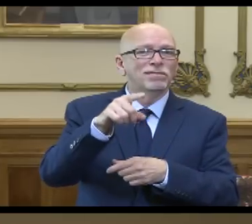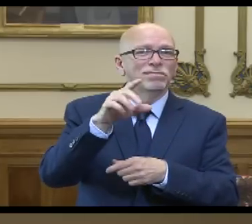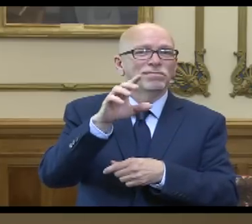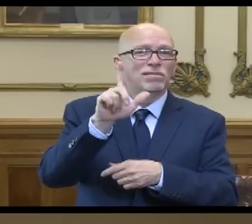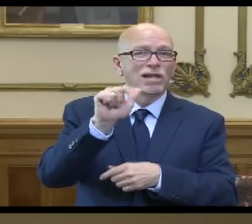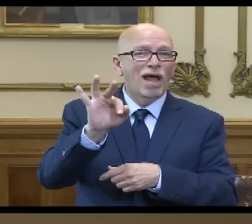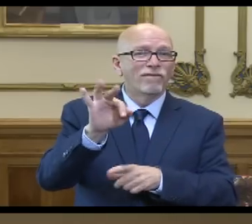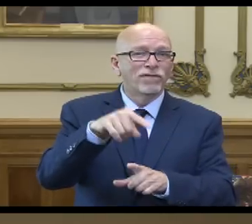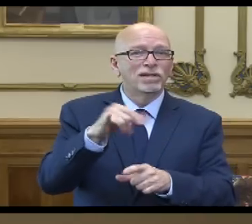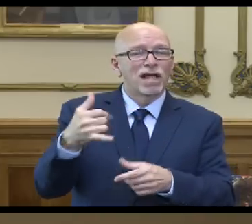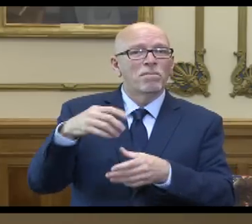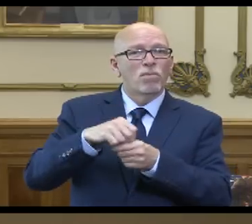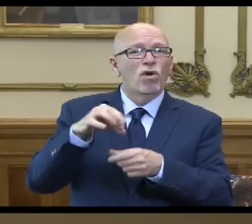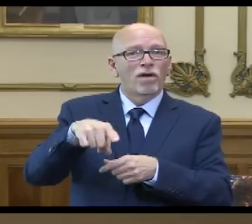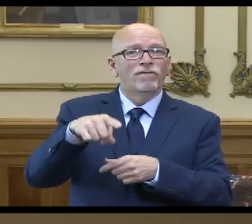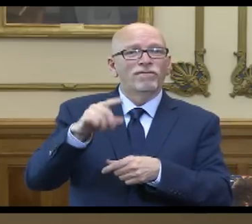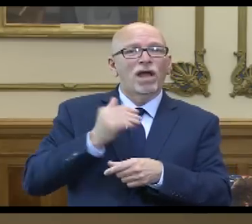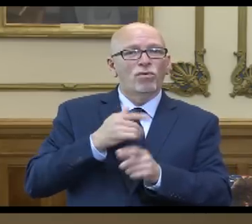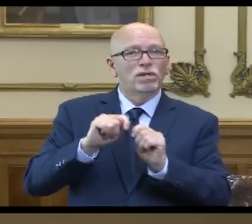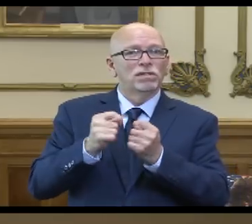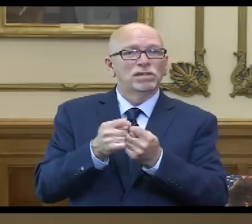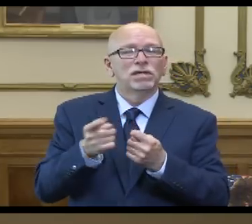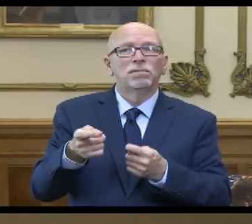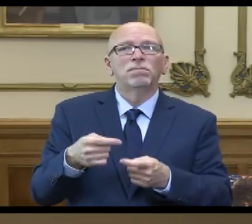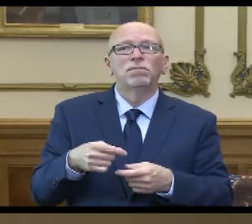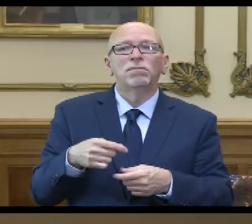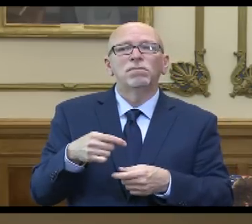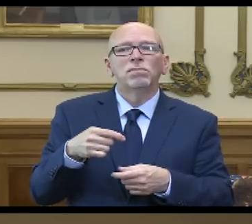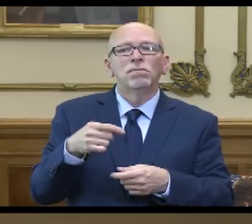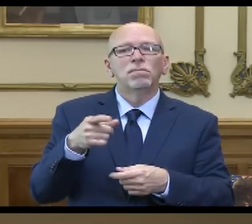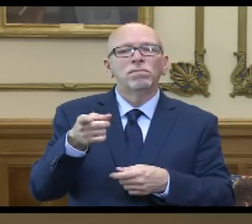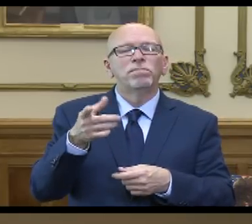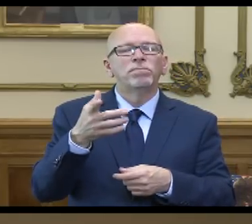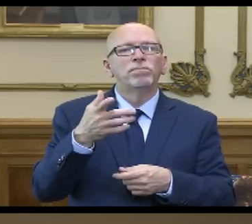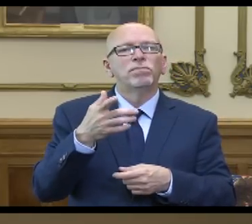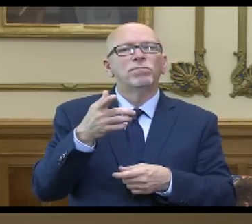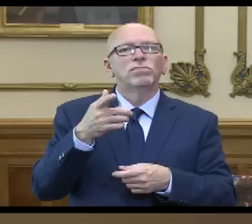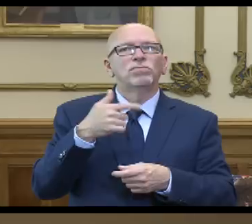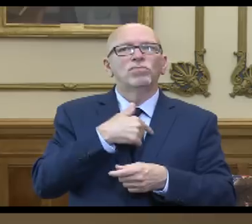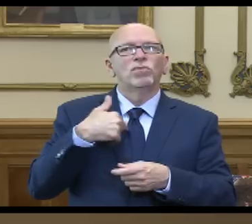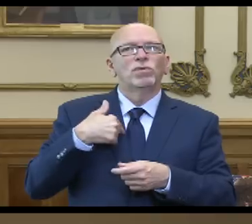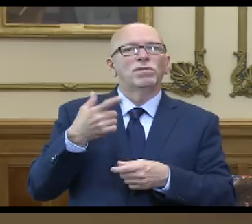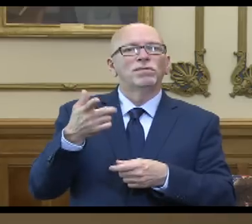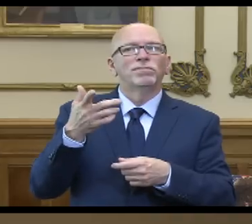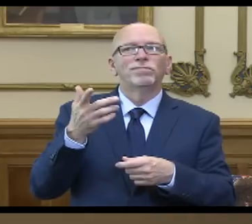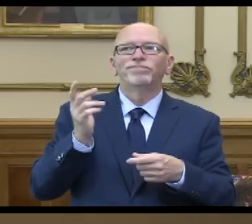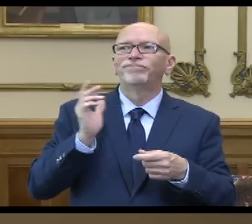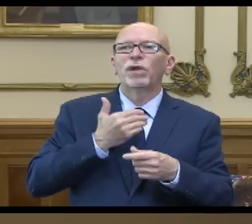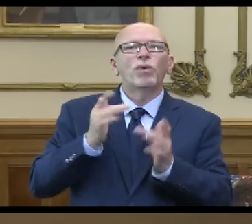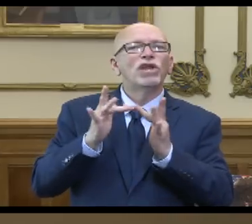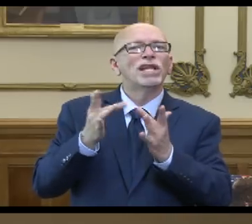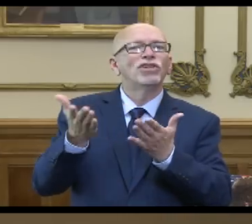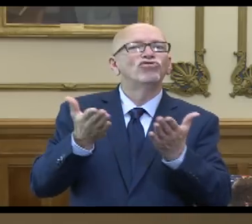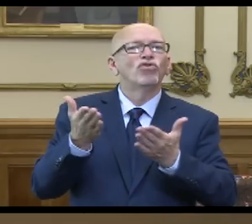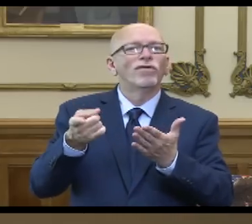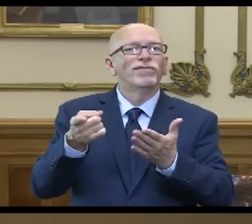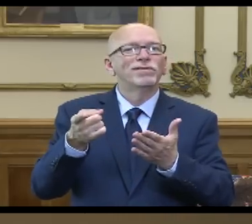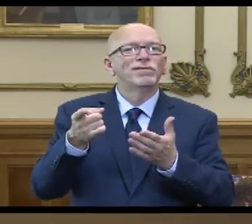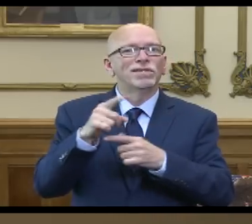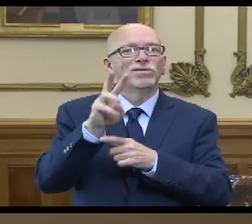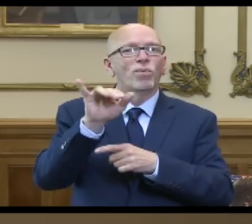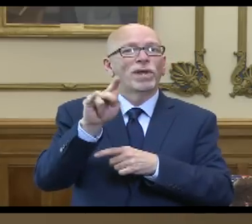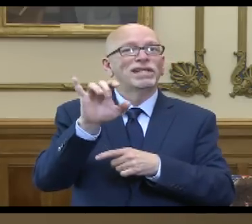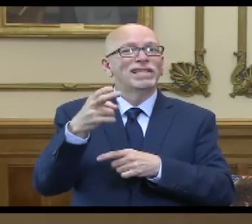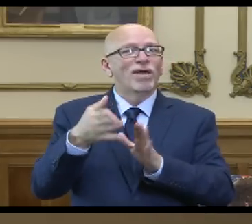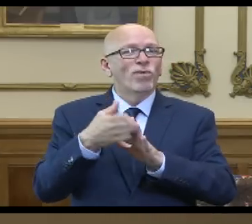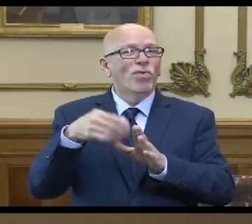They're now part of the Tipmont team. In fact, we brand our internet services as Wintech across